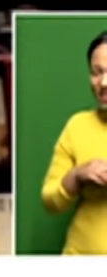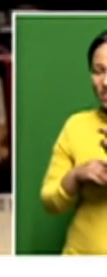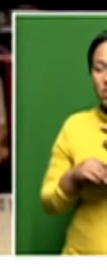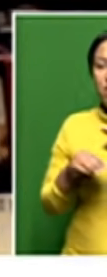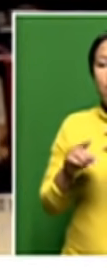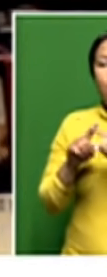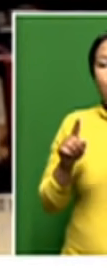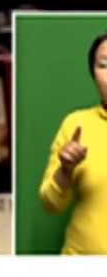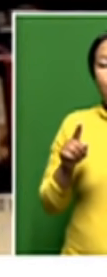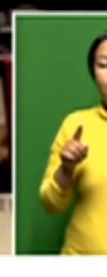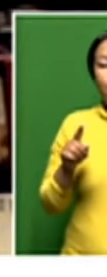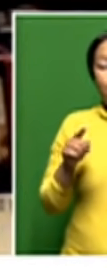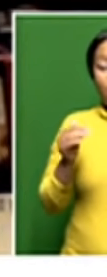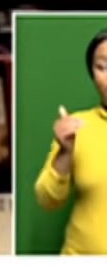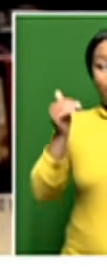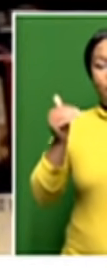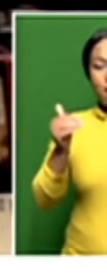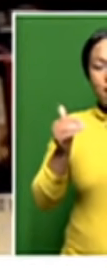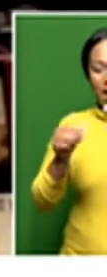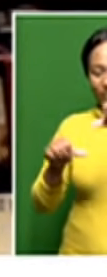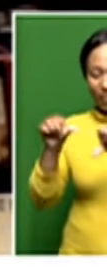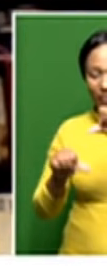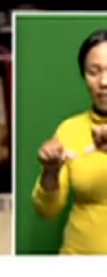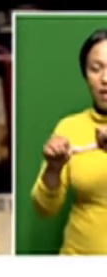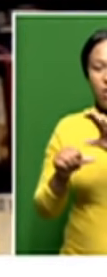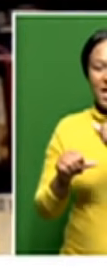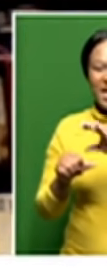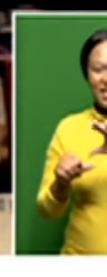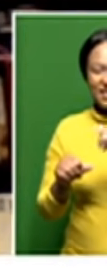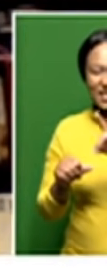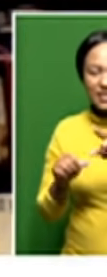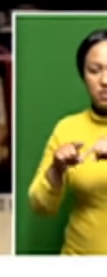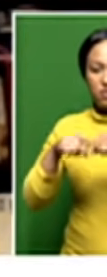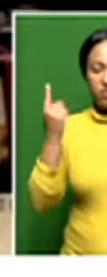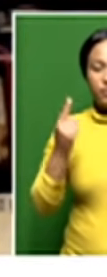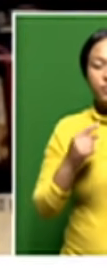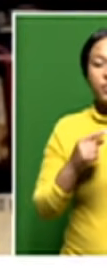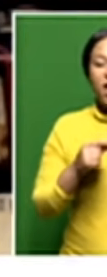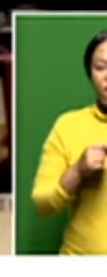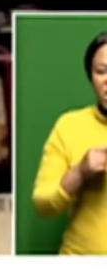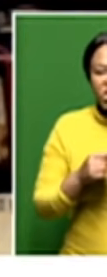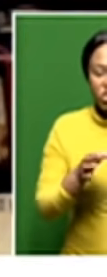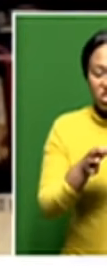of the product, the high acid product that goes into them. So the pilchards, the Koo canned